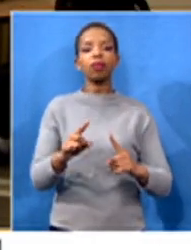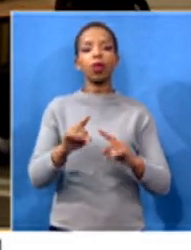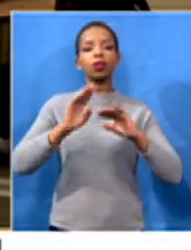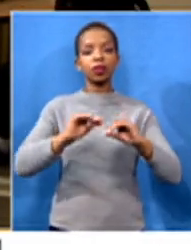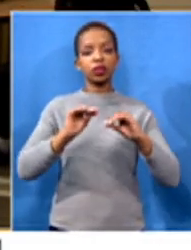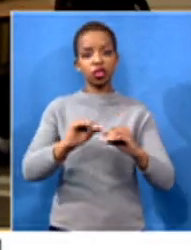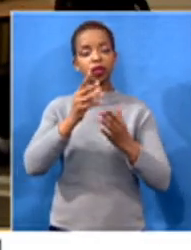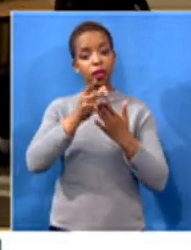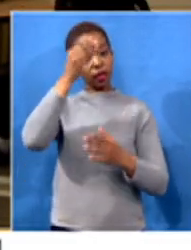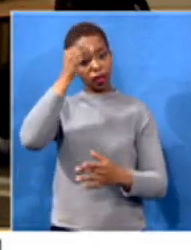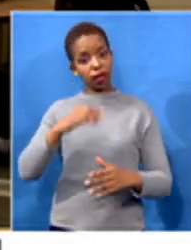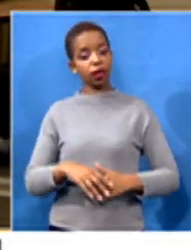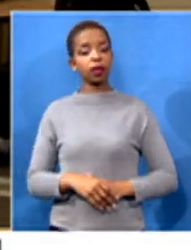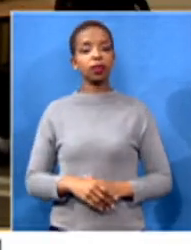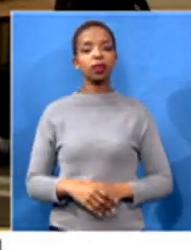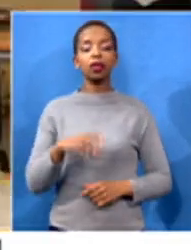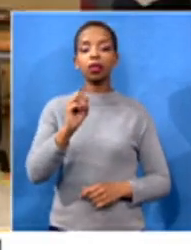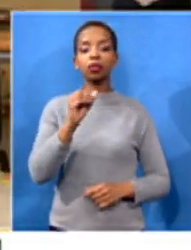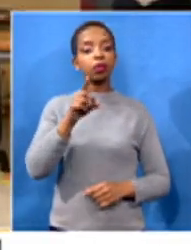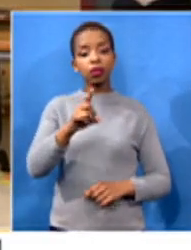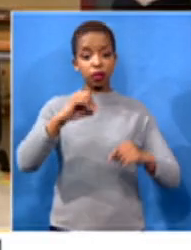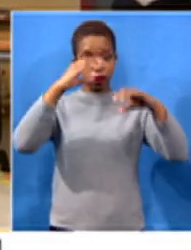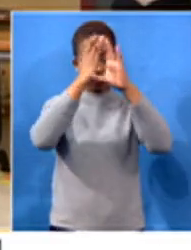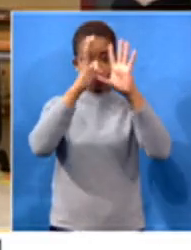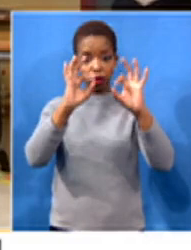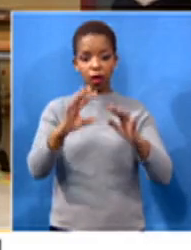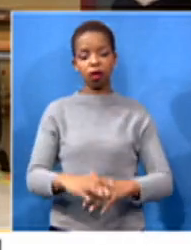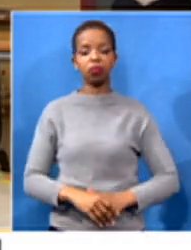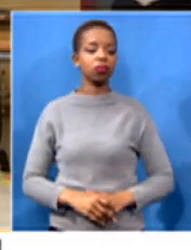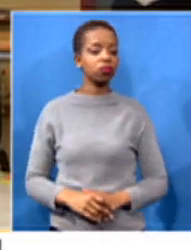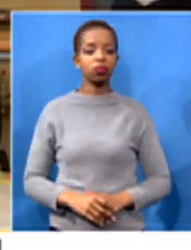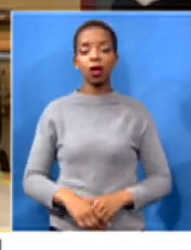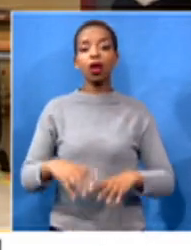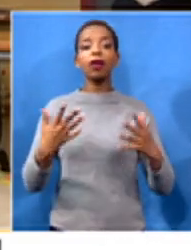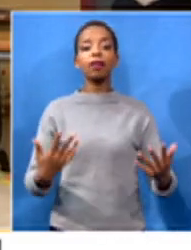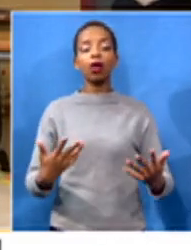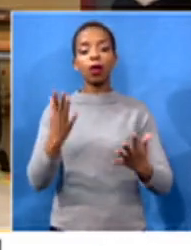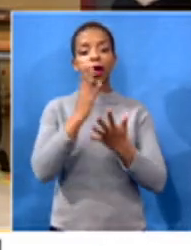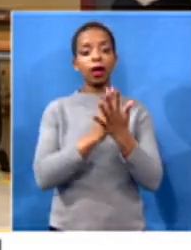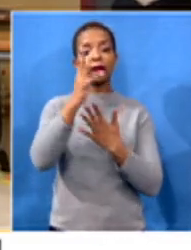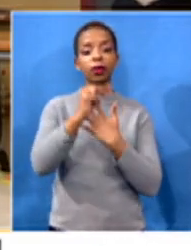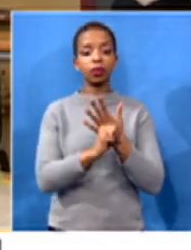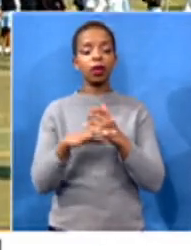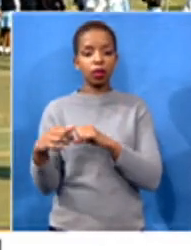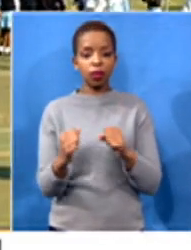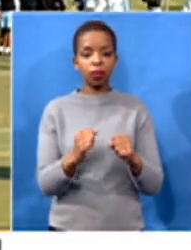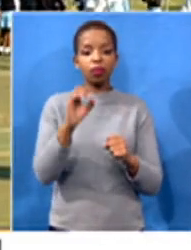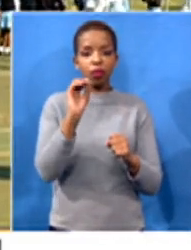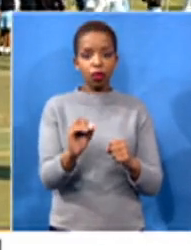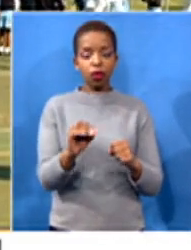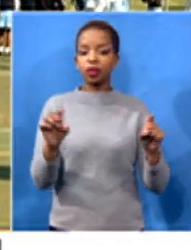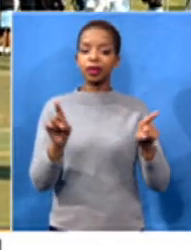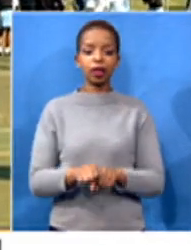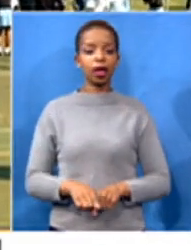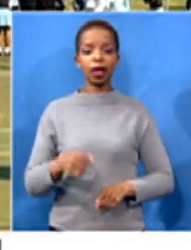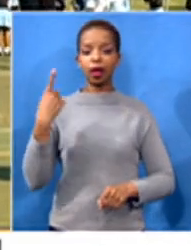things that have not been focused. In terms of the curriculum, we still have the same traditional disciplines that are informing our subjects